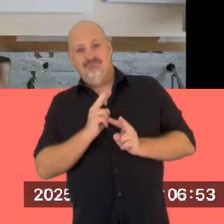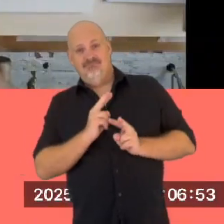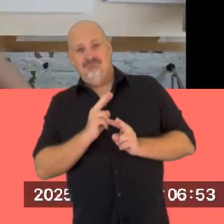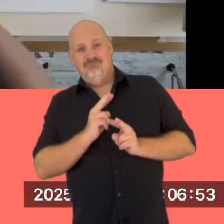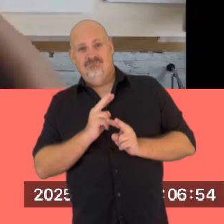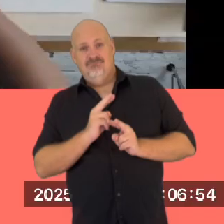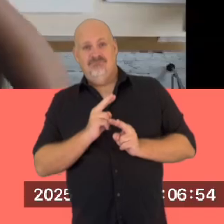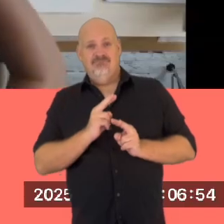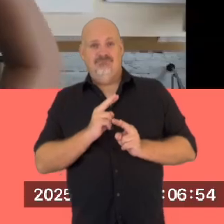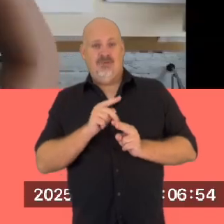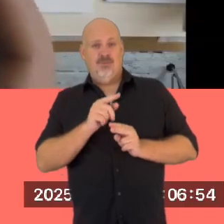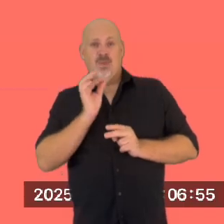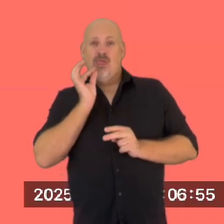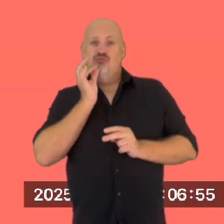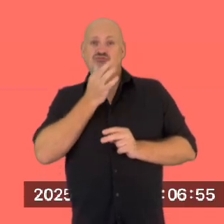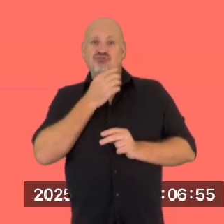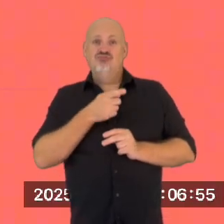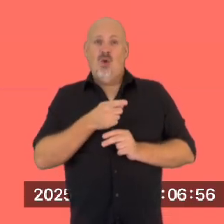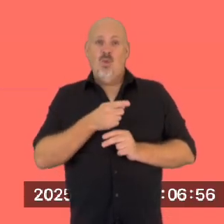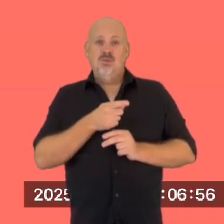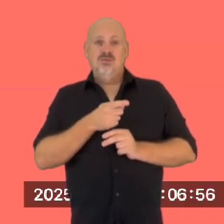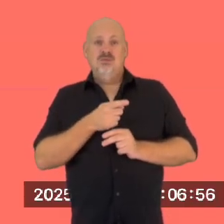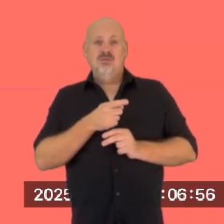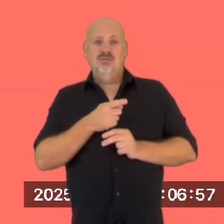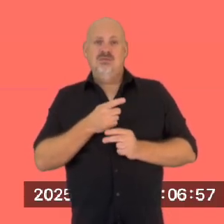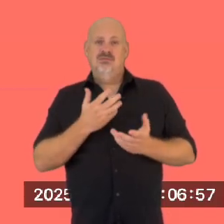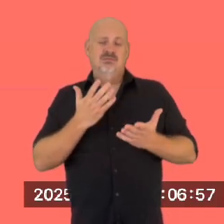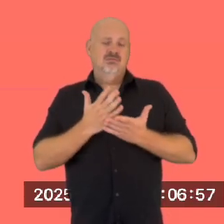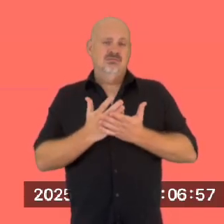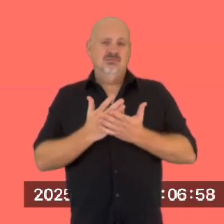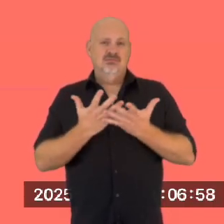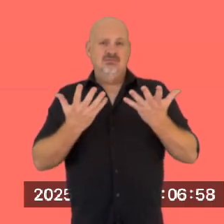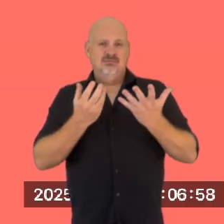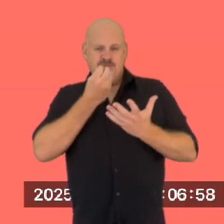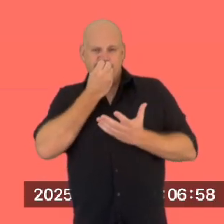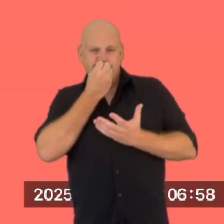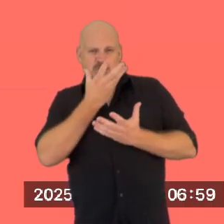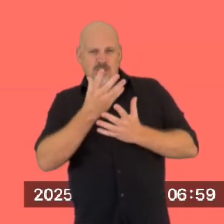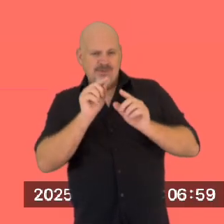that if we have a look at the elements of the rose,